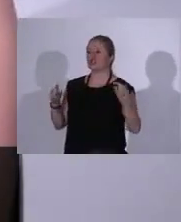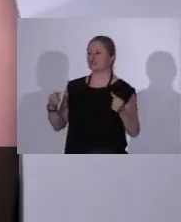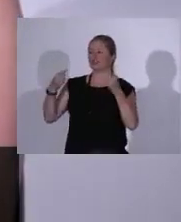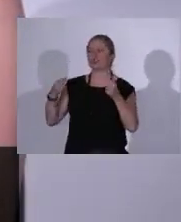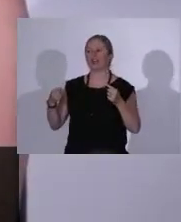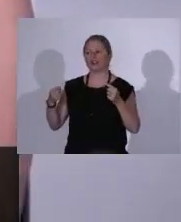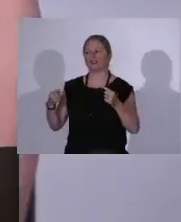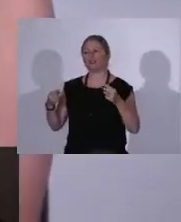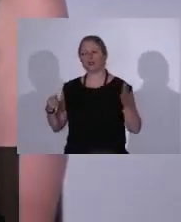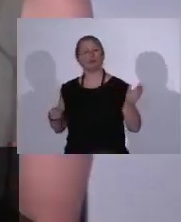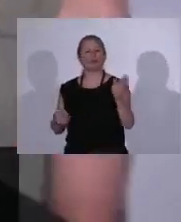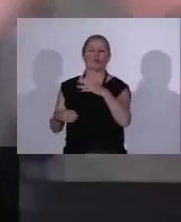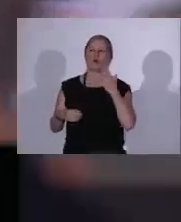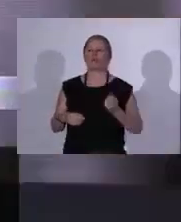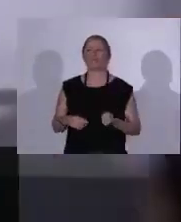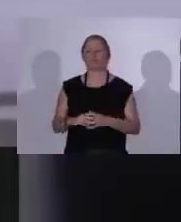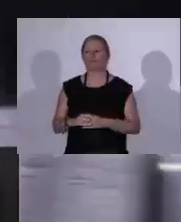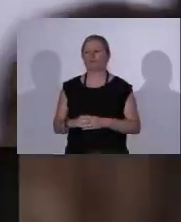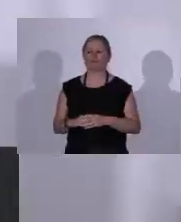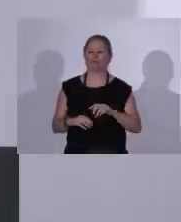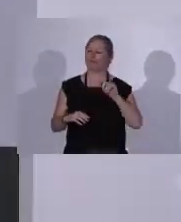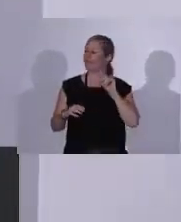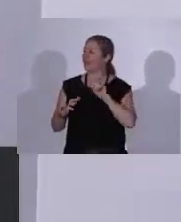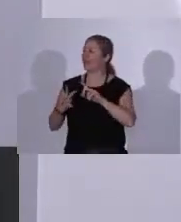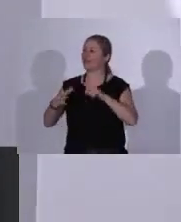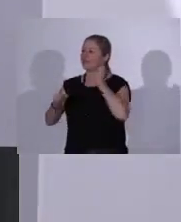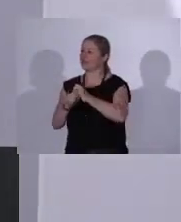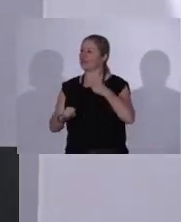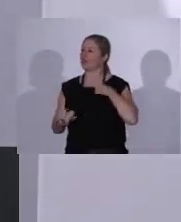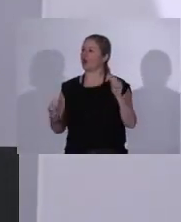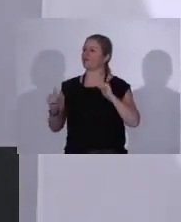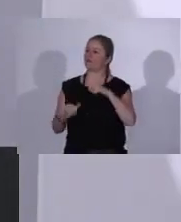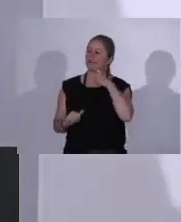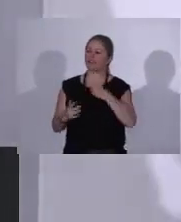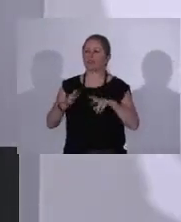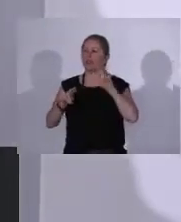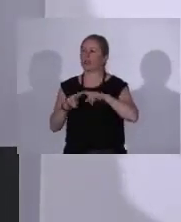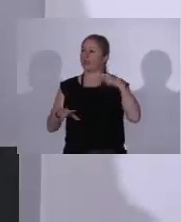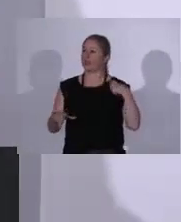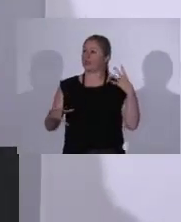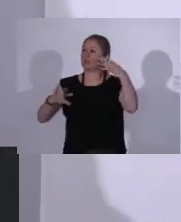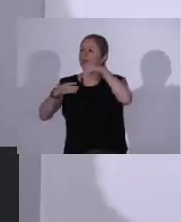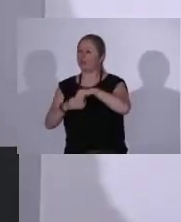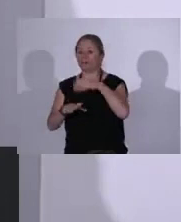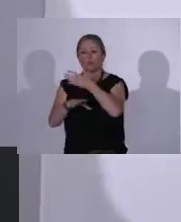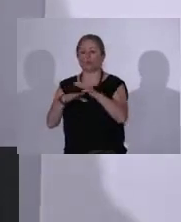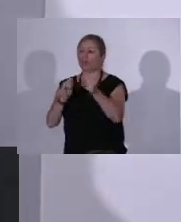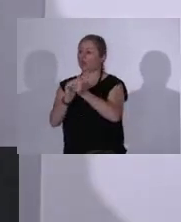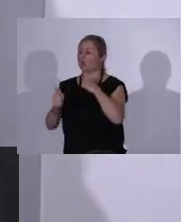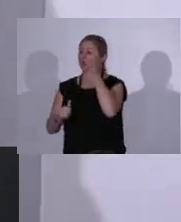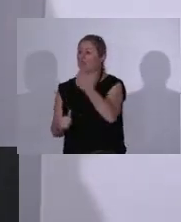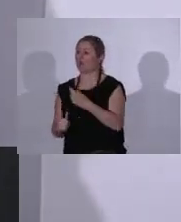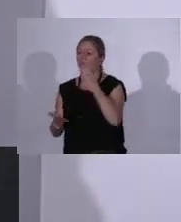very much faced with. And this is an example that I think I've used before, that if I go and join a new sport tomorrow, it doesn't really